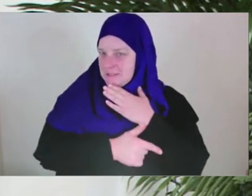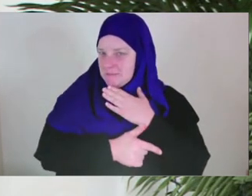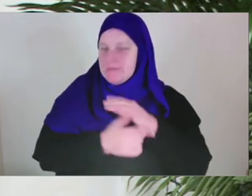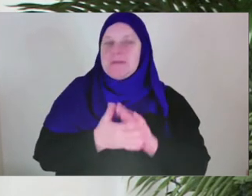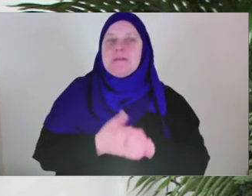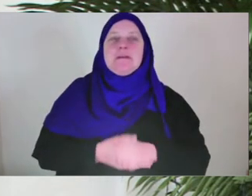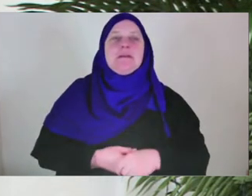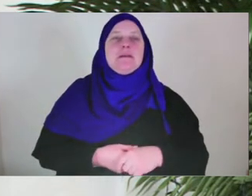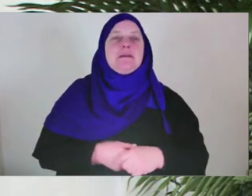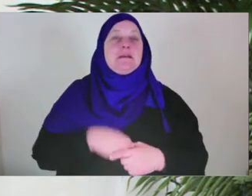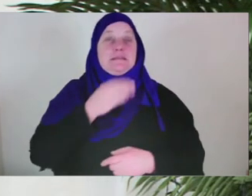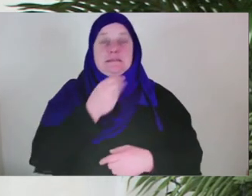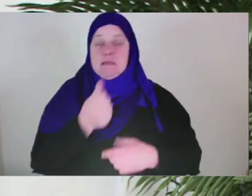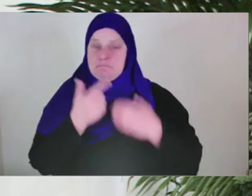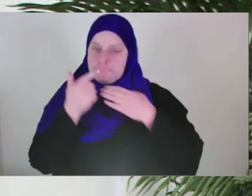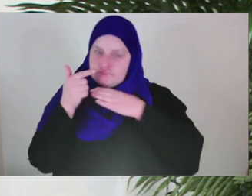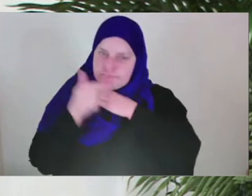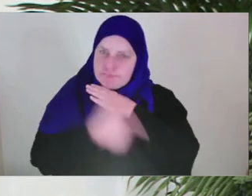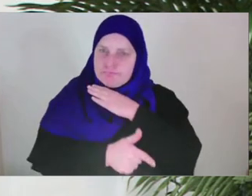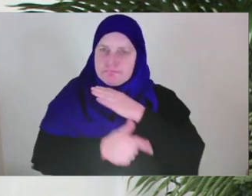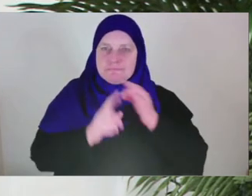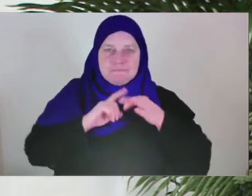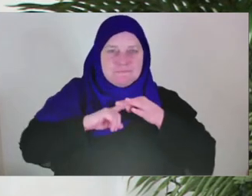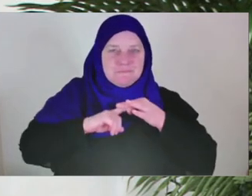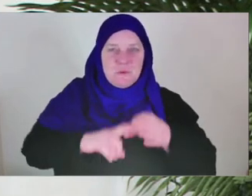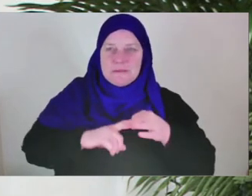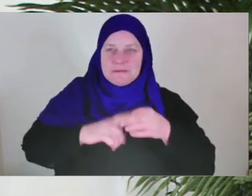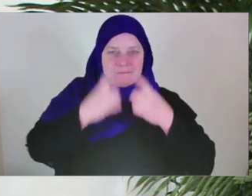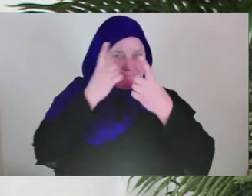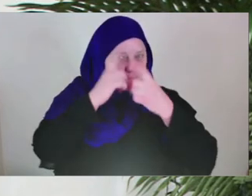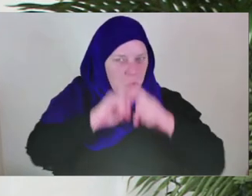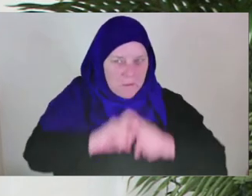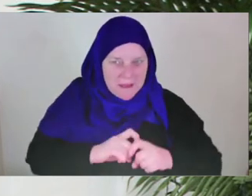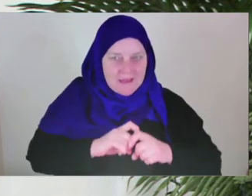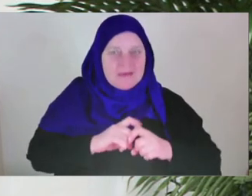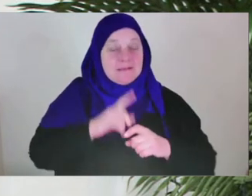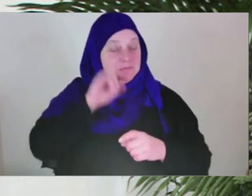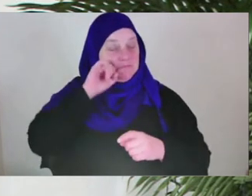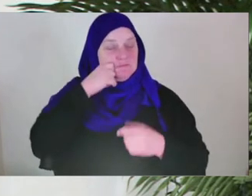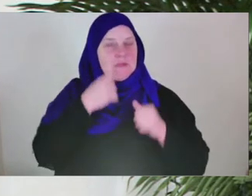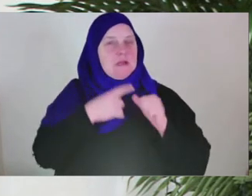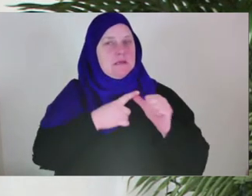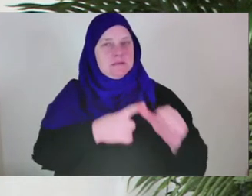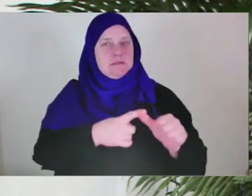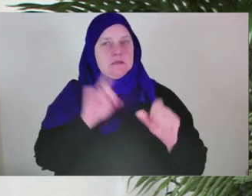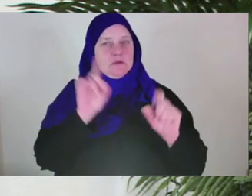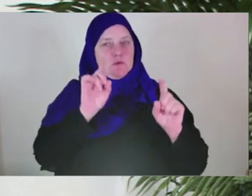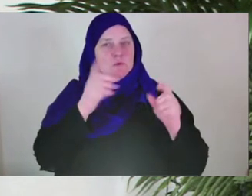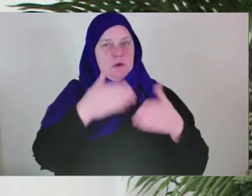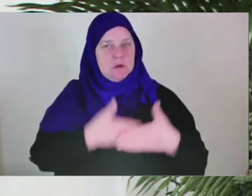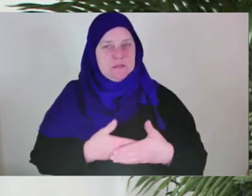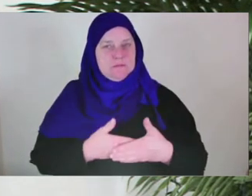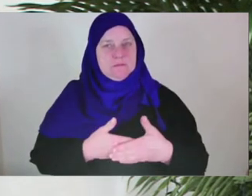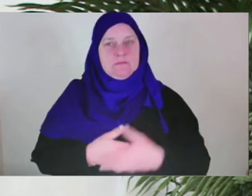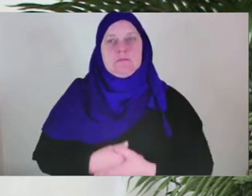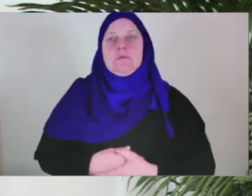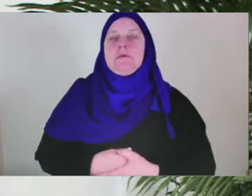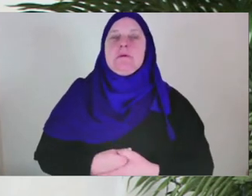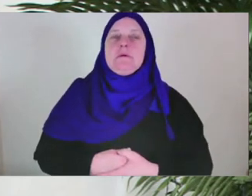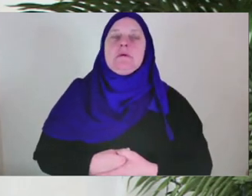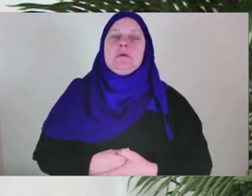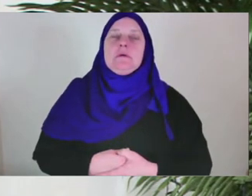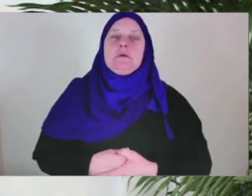depth and detail, that we will go through as we progress. But in order to give ourselves